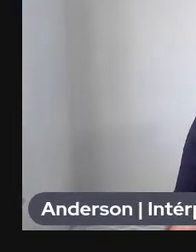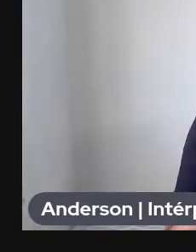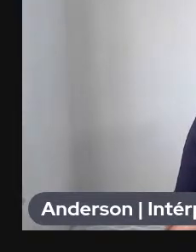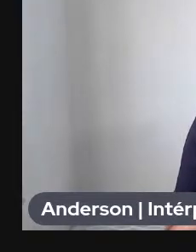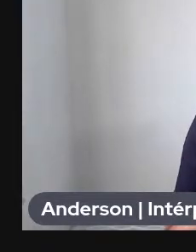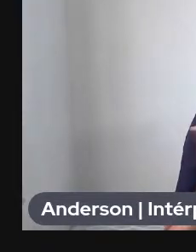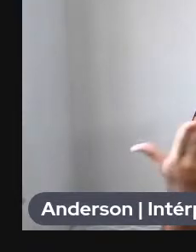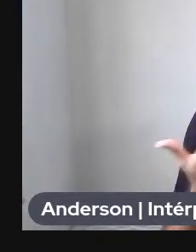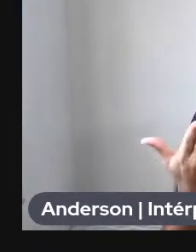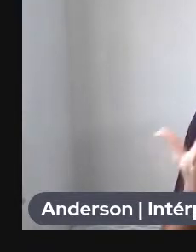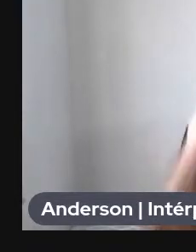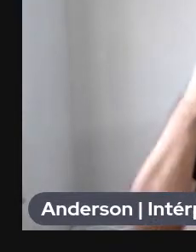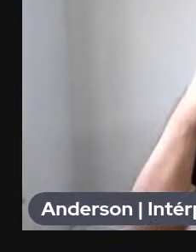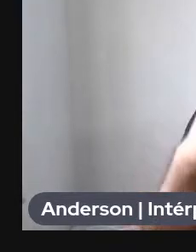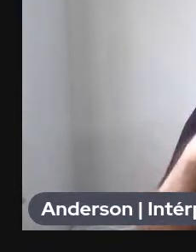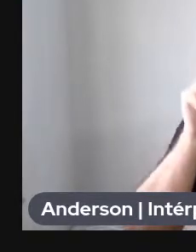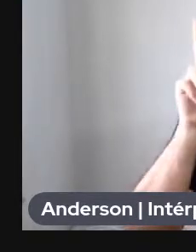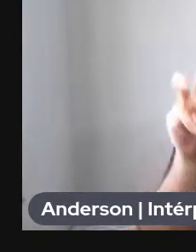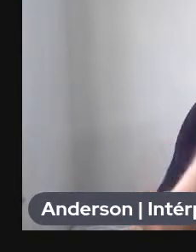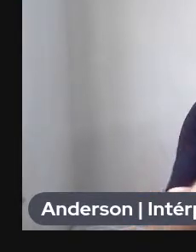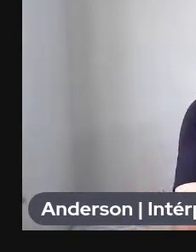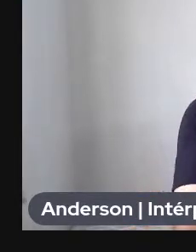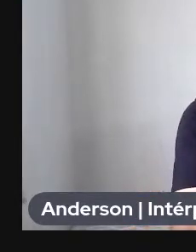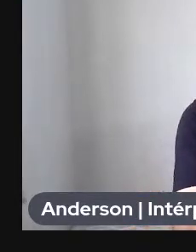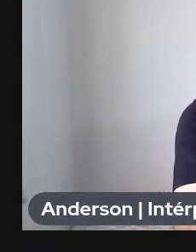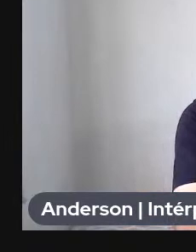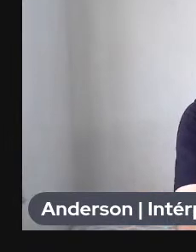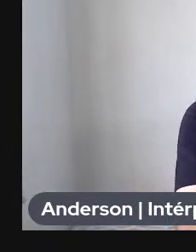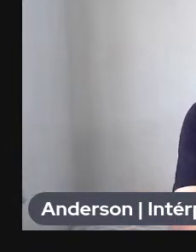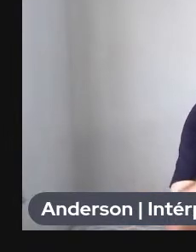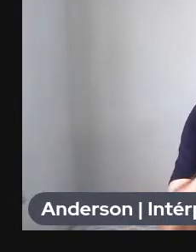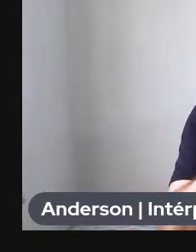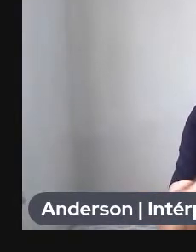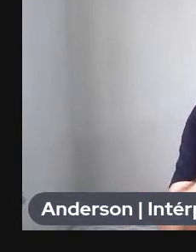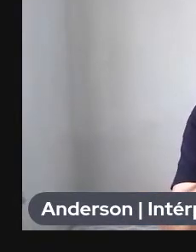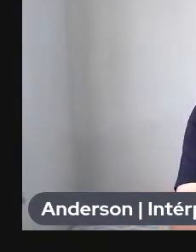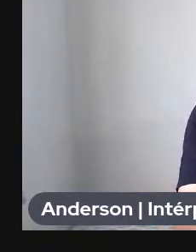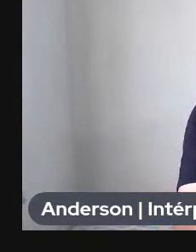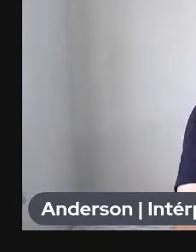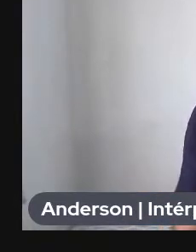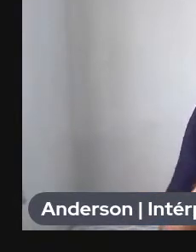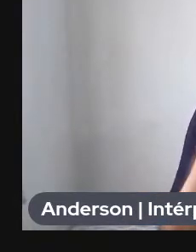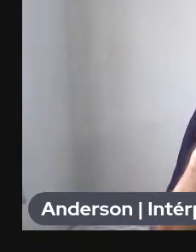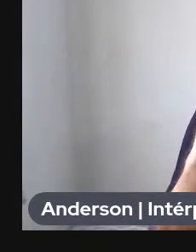Spanish. So I hope this is not a problem.